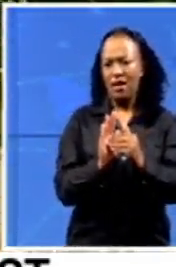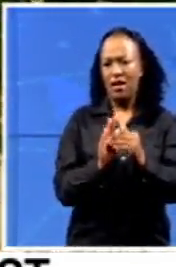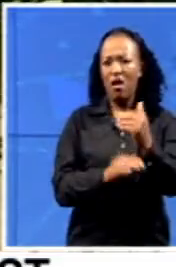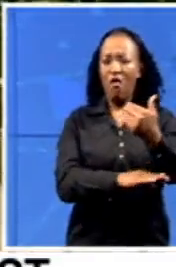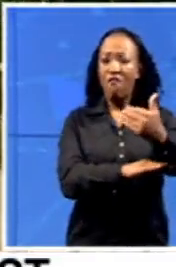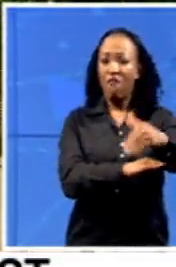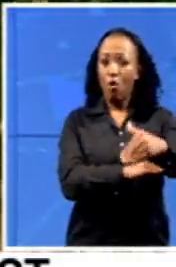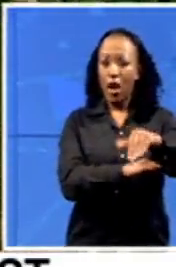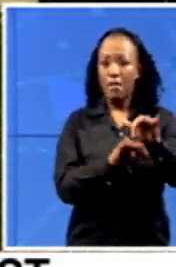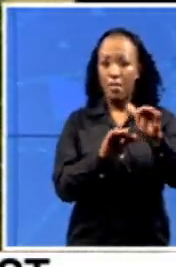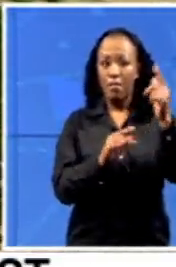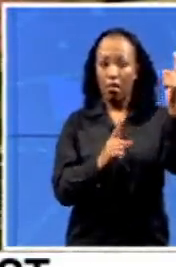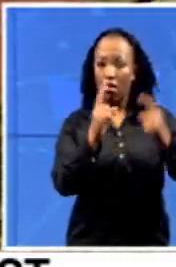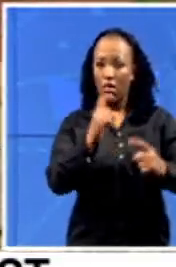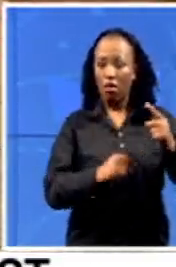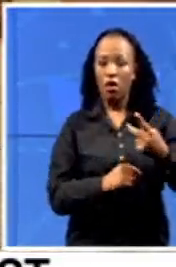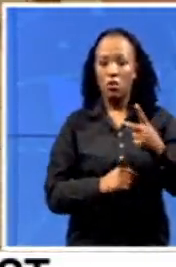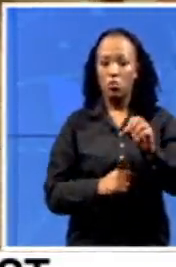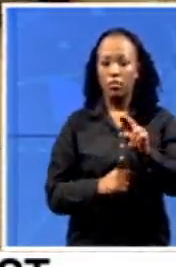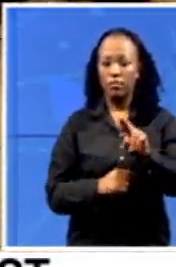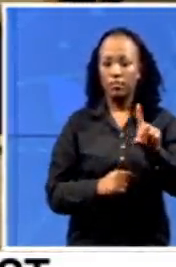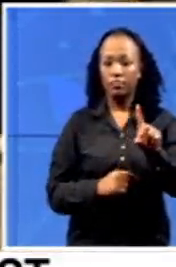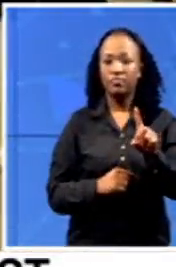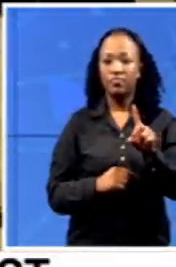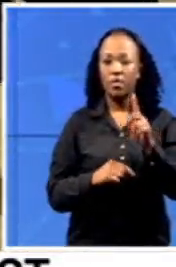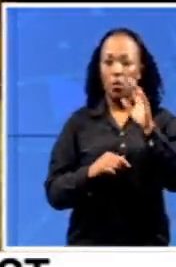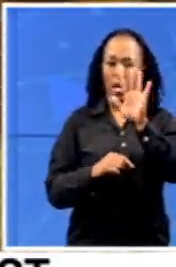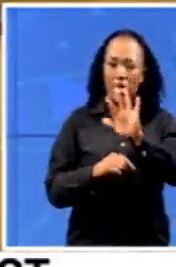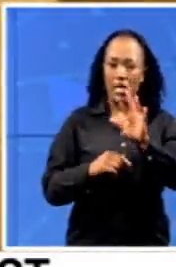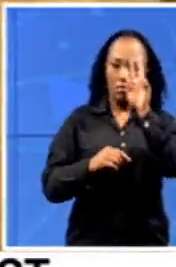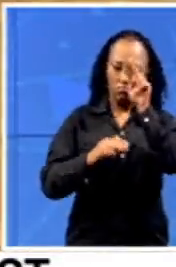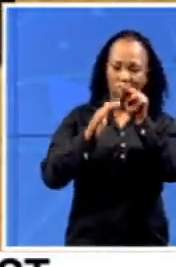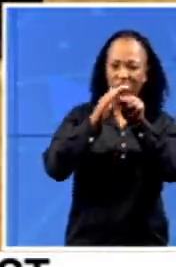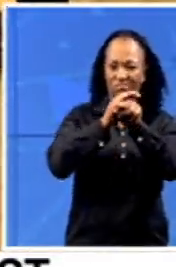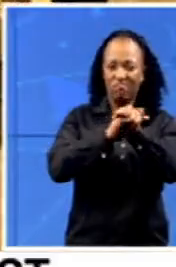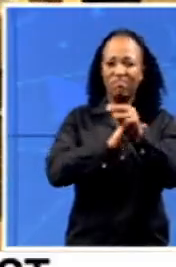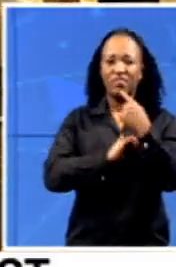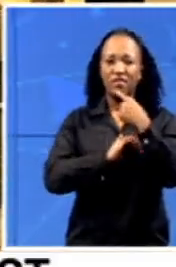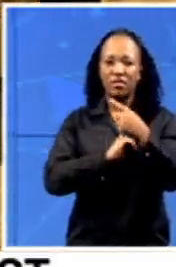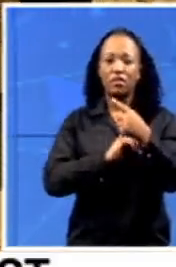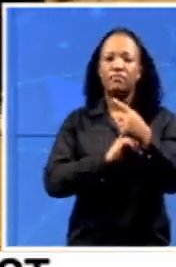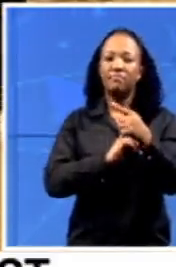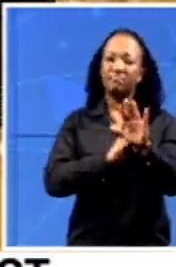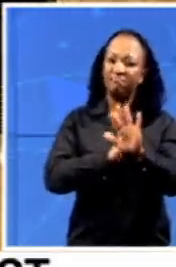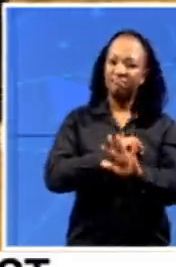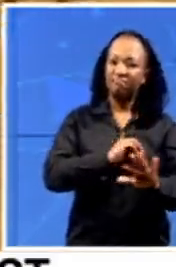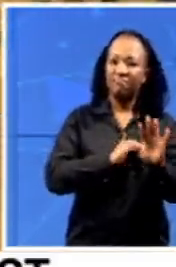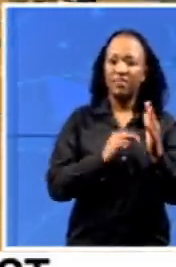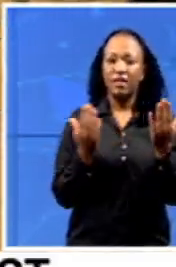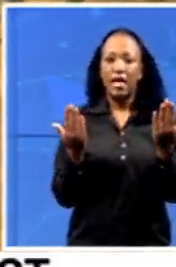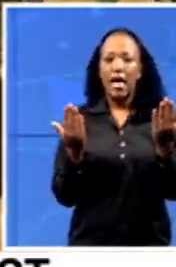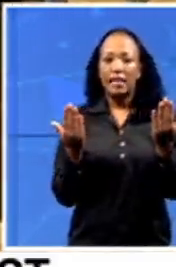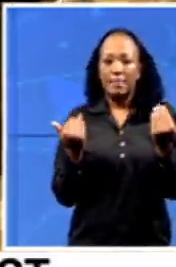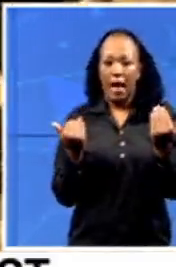foreign arrivals in 2021. And the forecast is that they are saying that they are also expecting